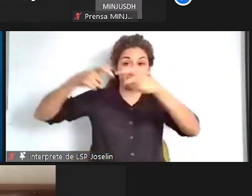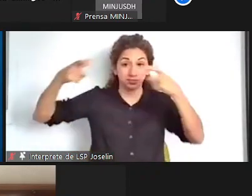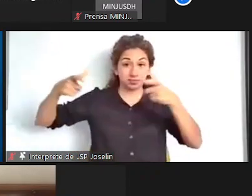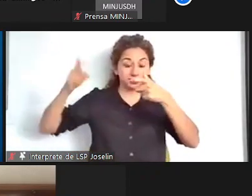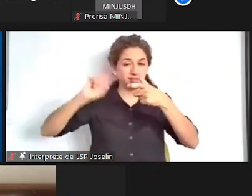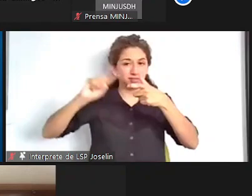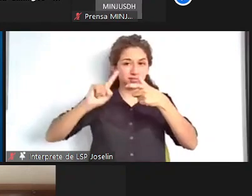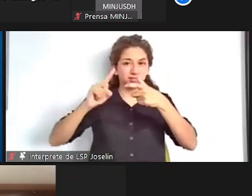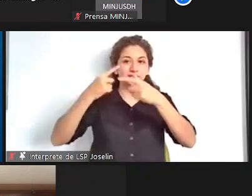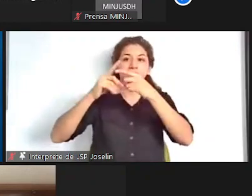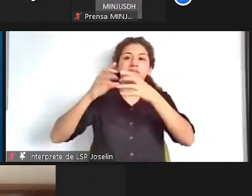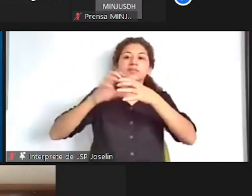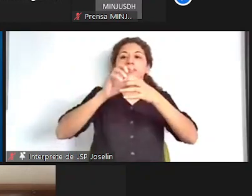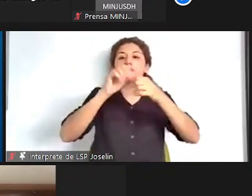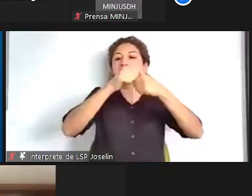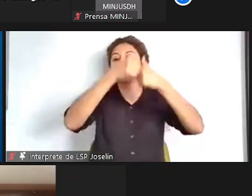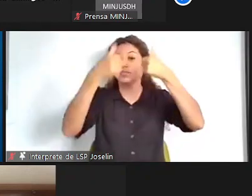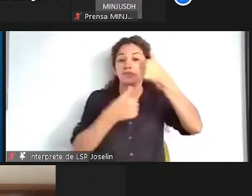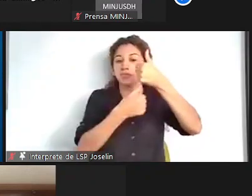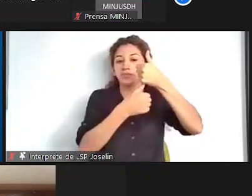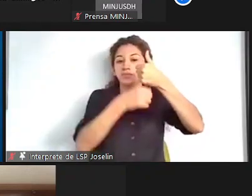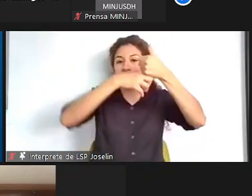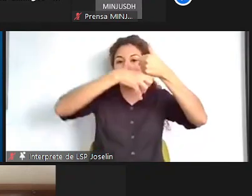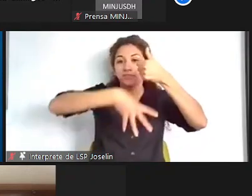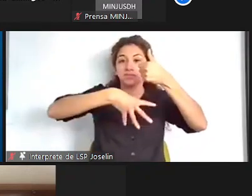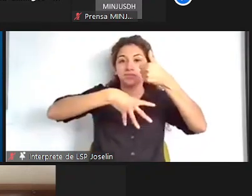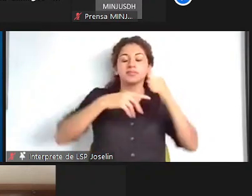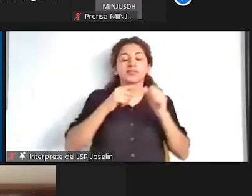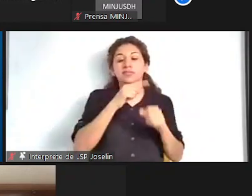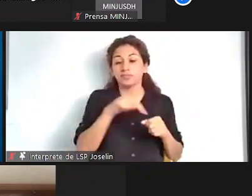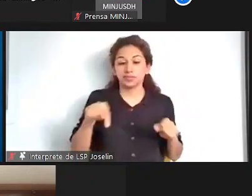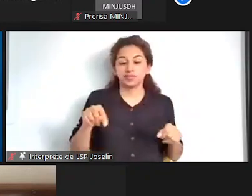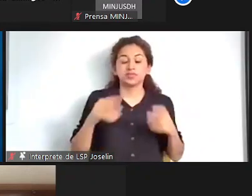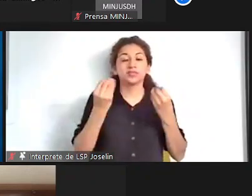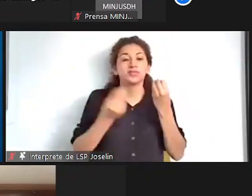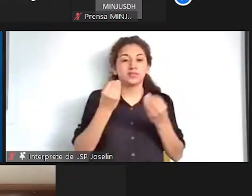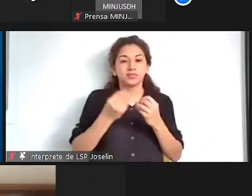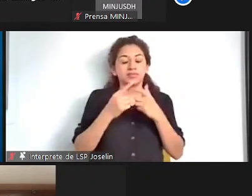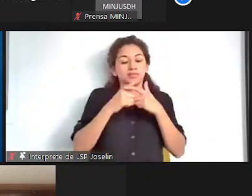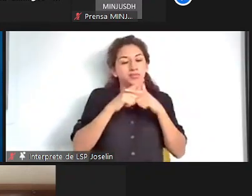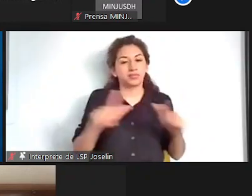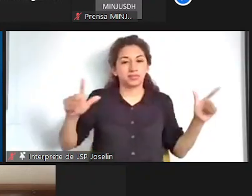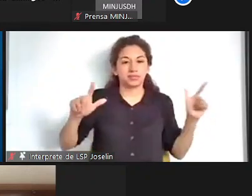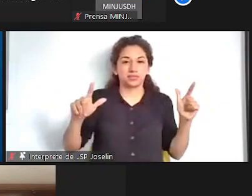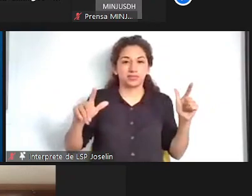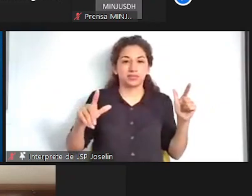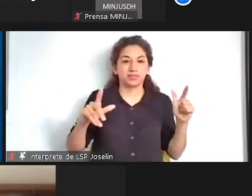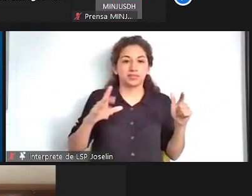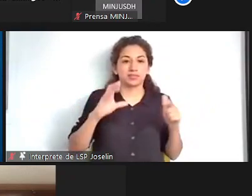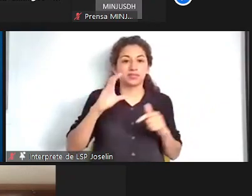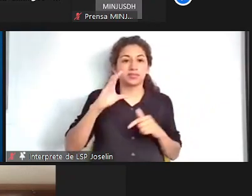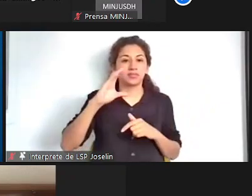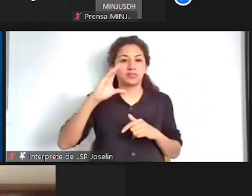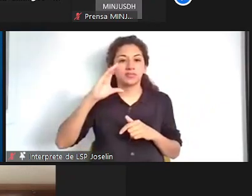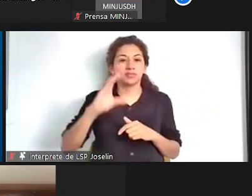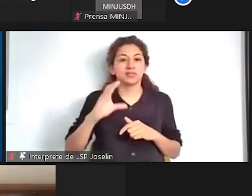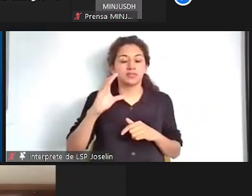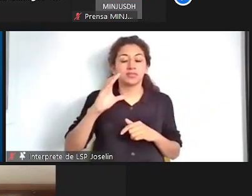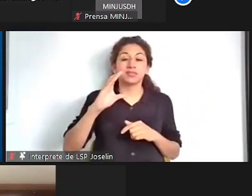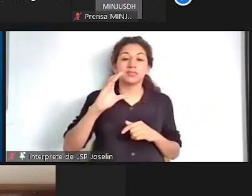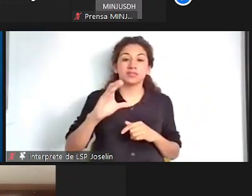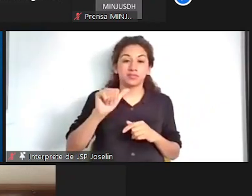labor but this is not enough to the violations against the union freedom